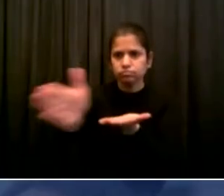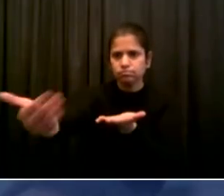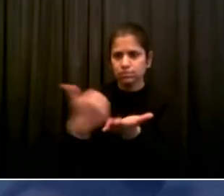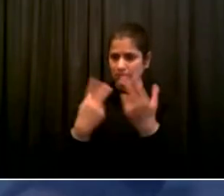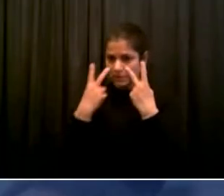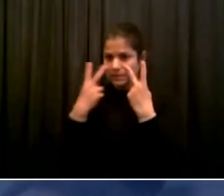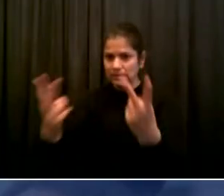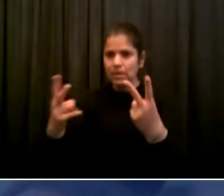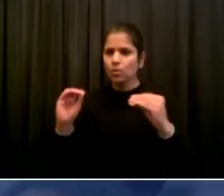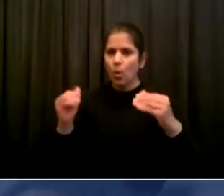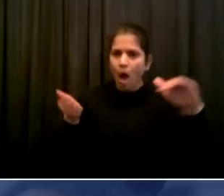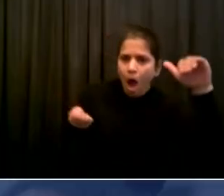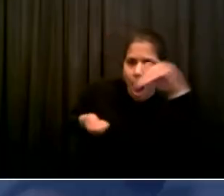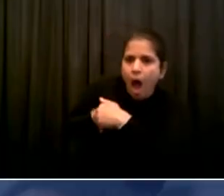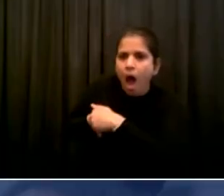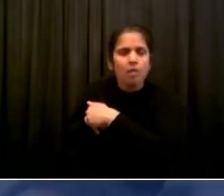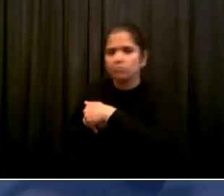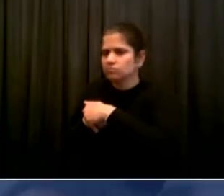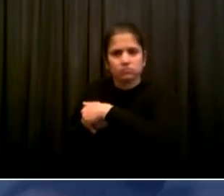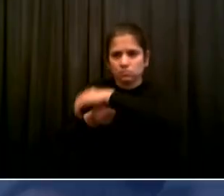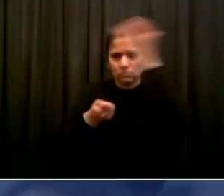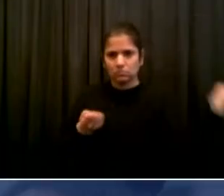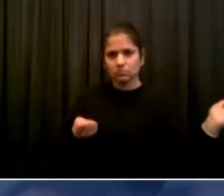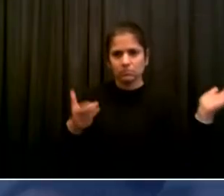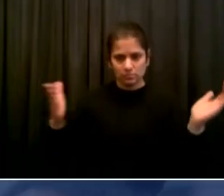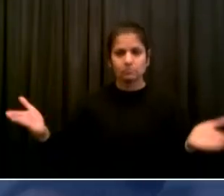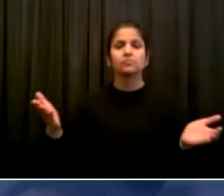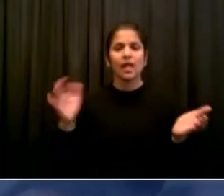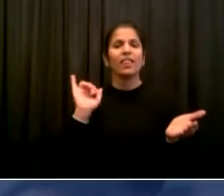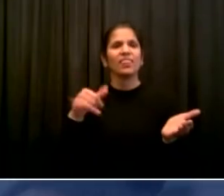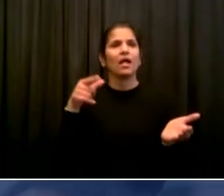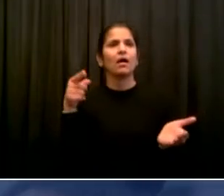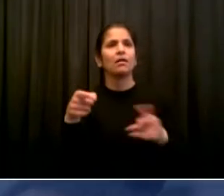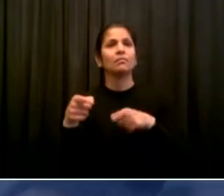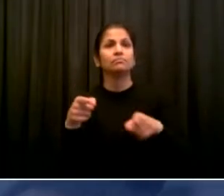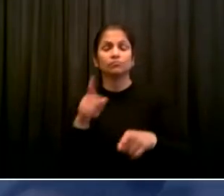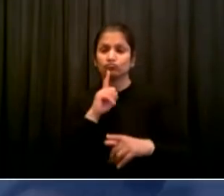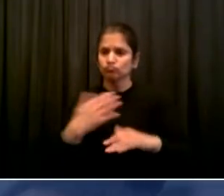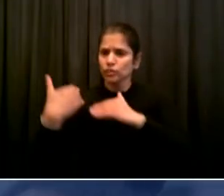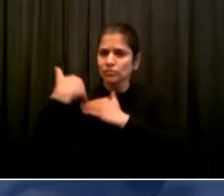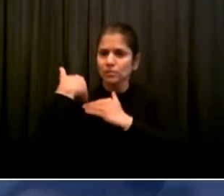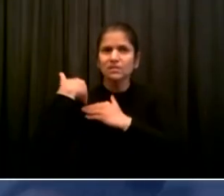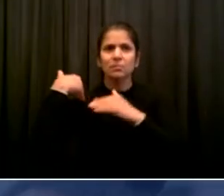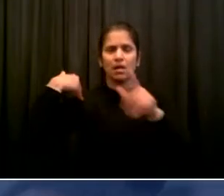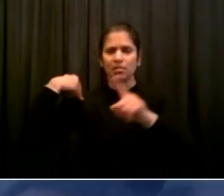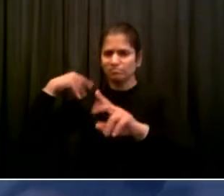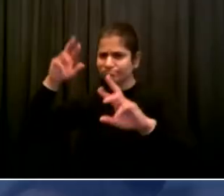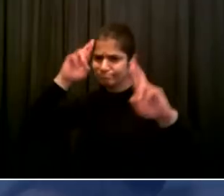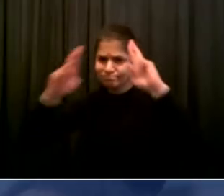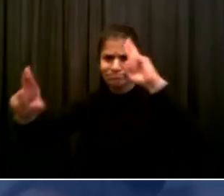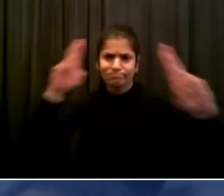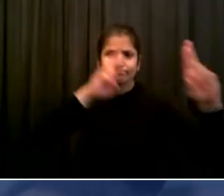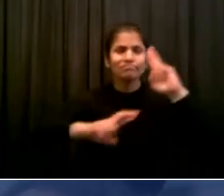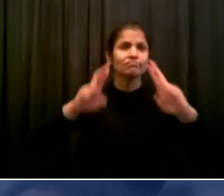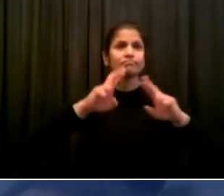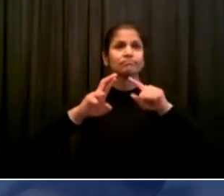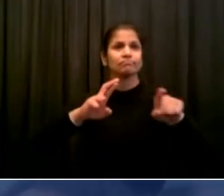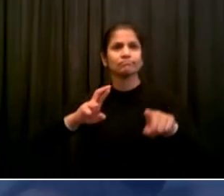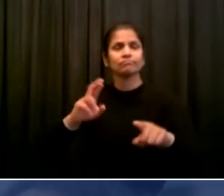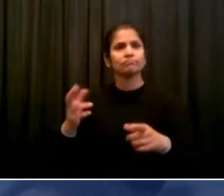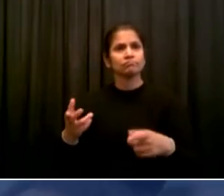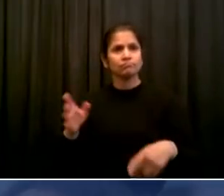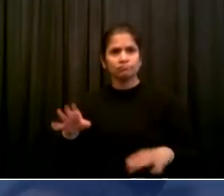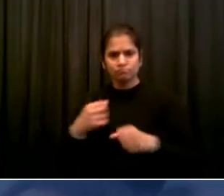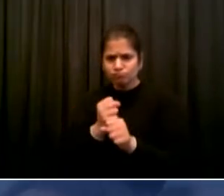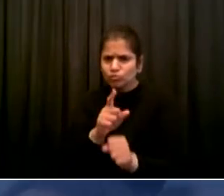more transparency leads to more trust. More accountability leads to more trust. More trust leads to an actual ability of the NYPD and communities